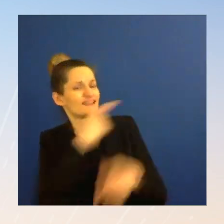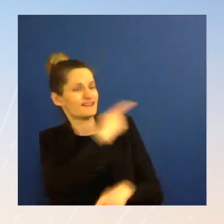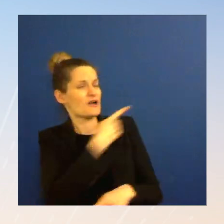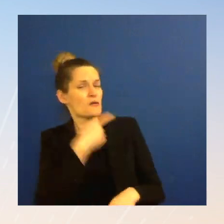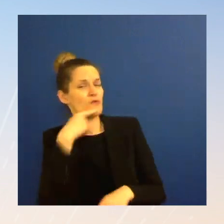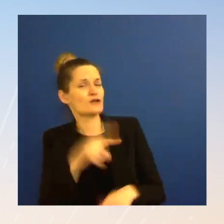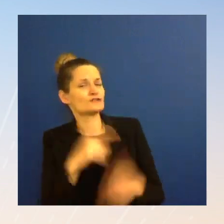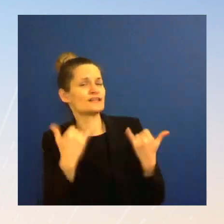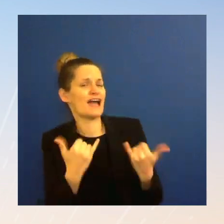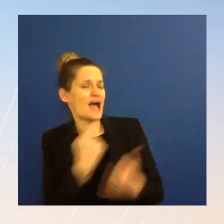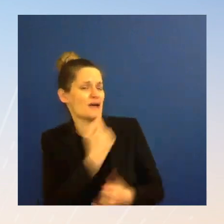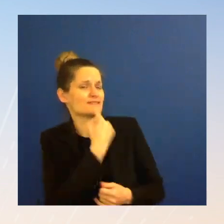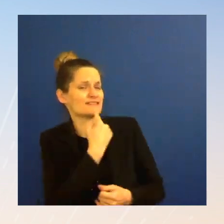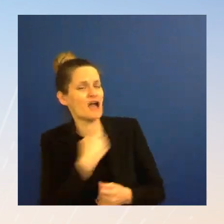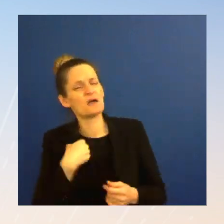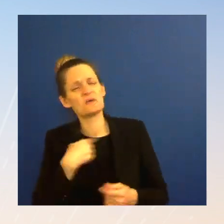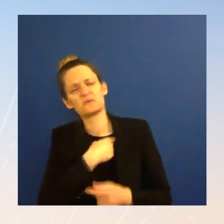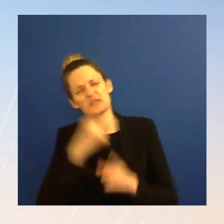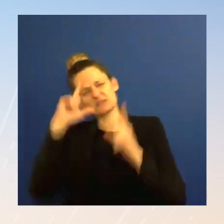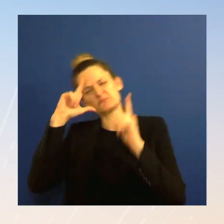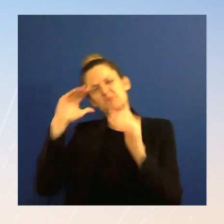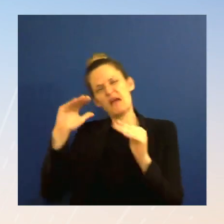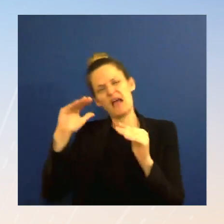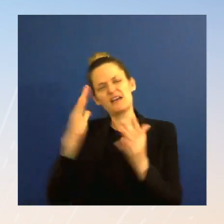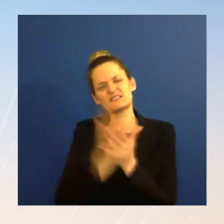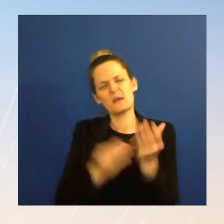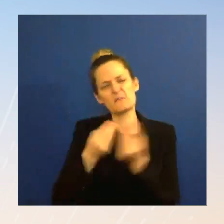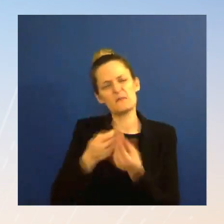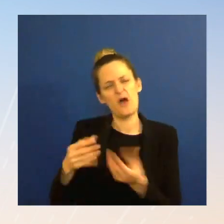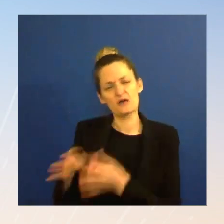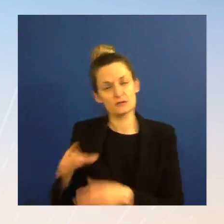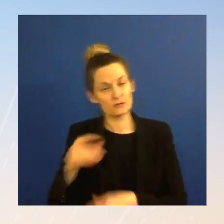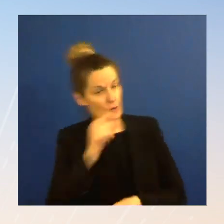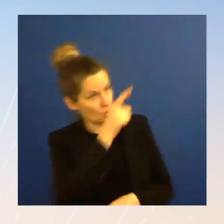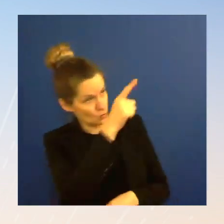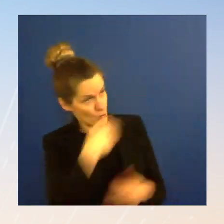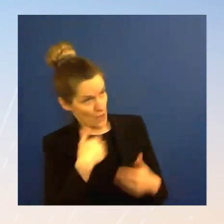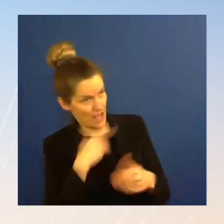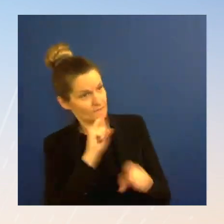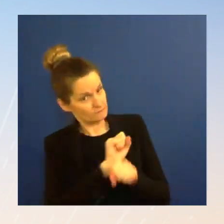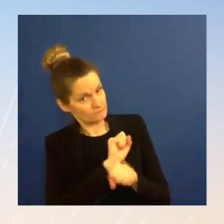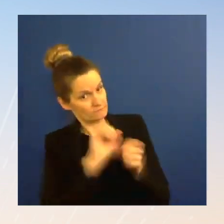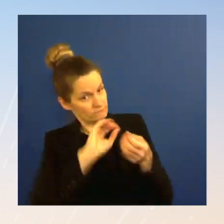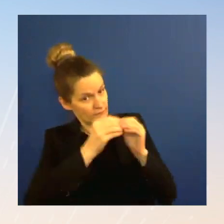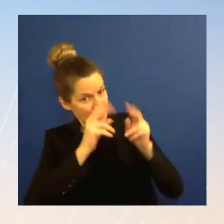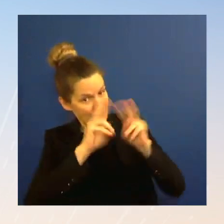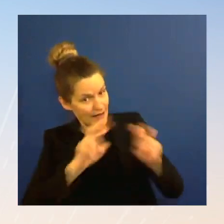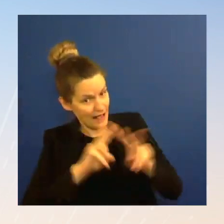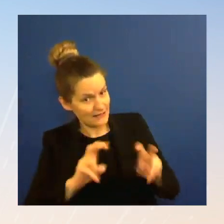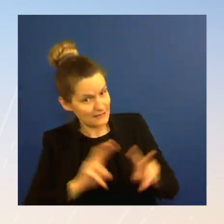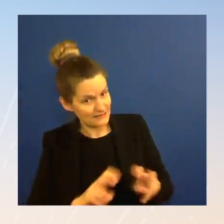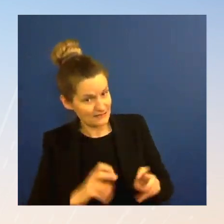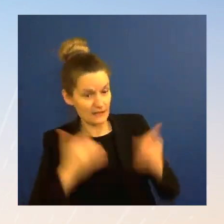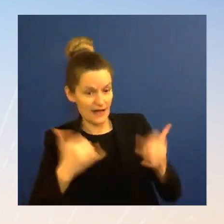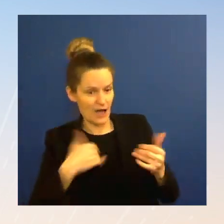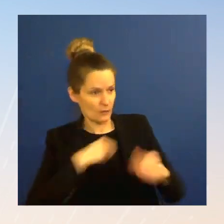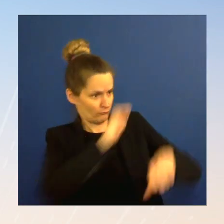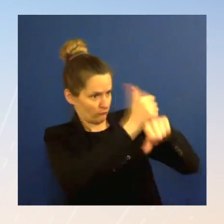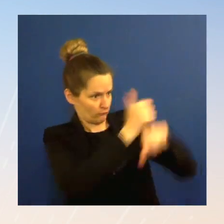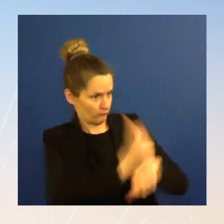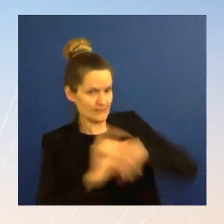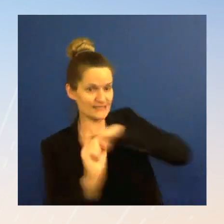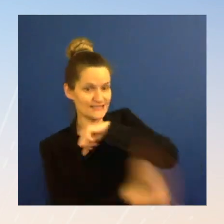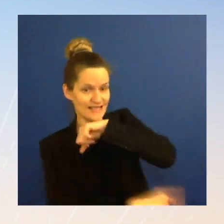of the losses as a result of all the sanctions that have been imposed? The also another question on, um,